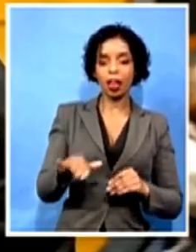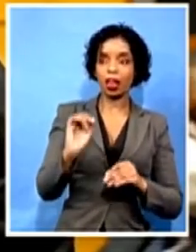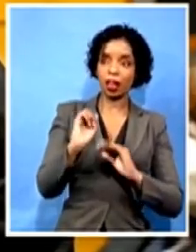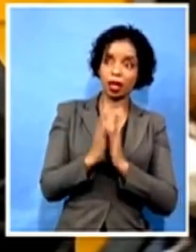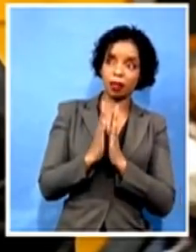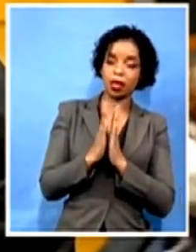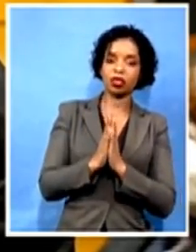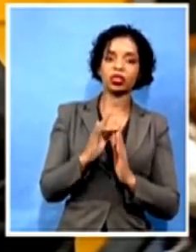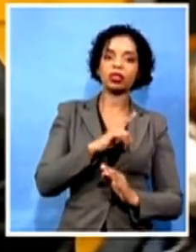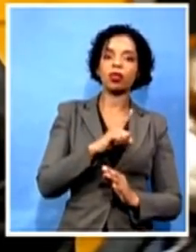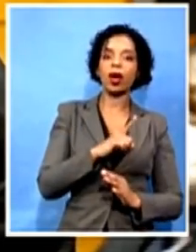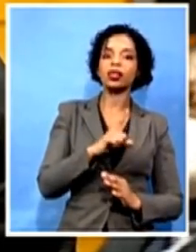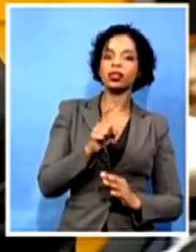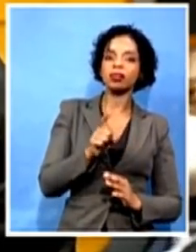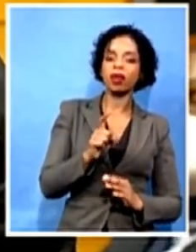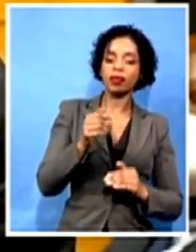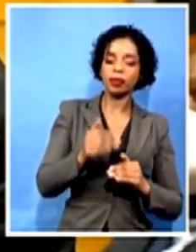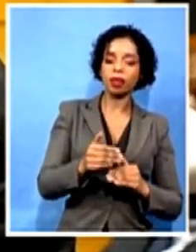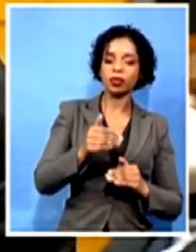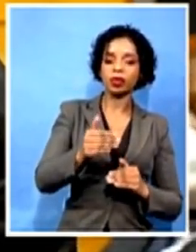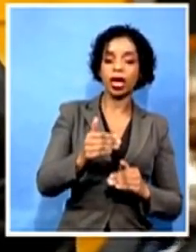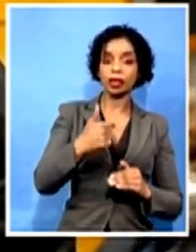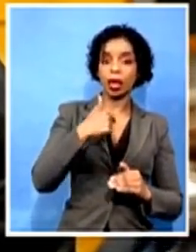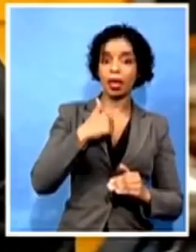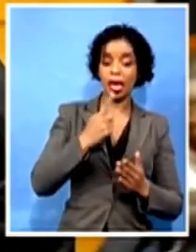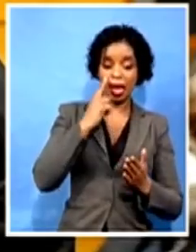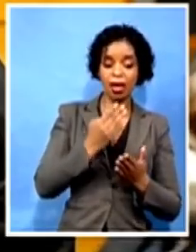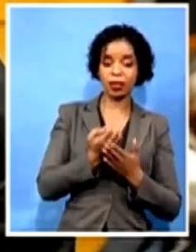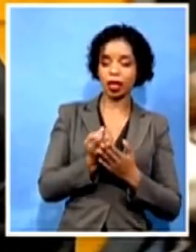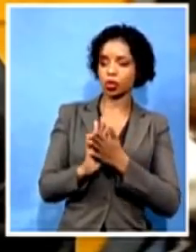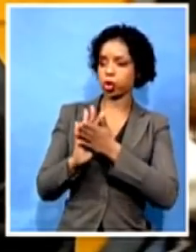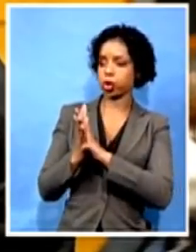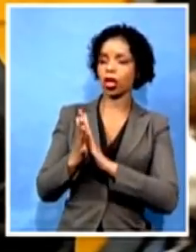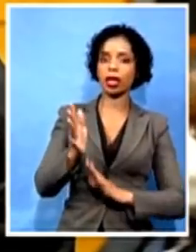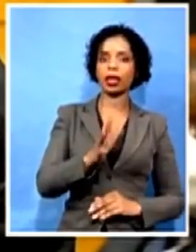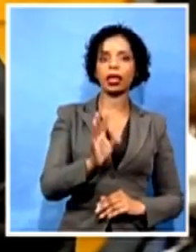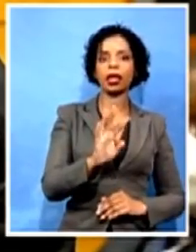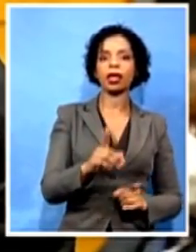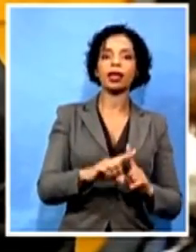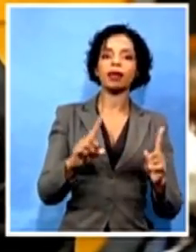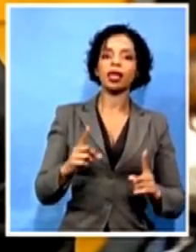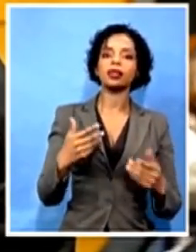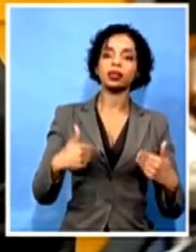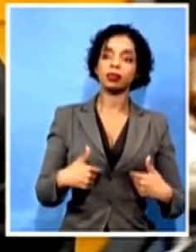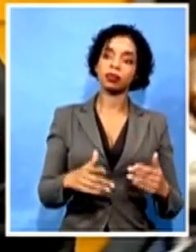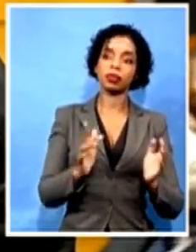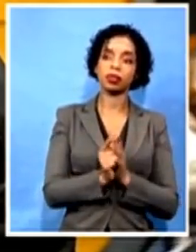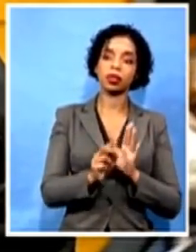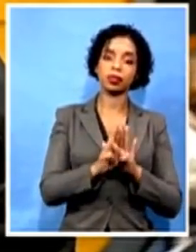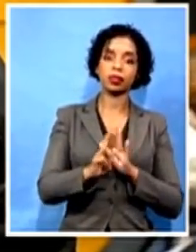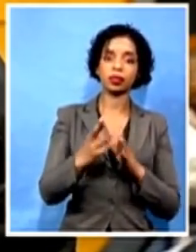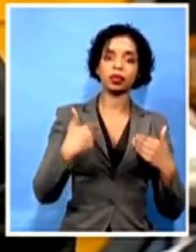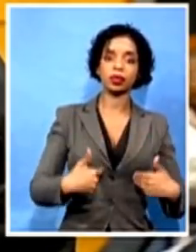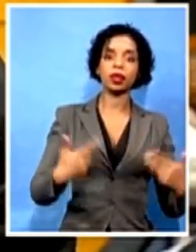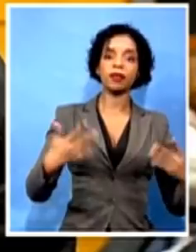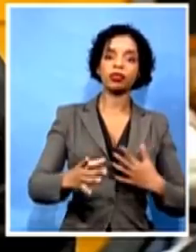evidence, but rely on the production of affidavits and annexures. My legal representatives have further advised me that it is common practice that in the event that I do